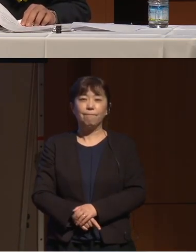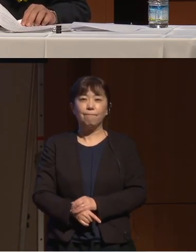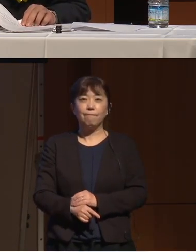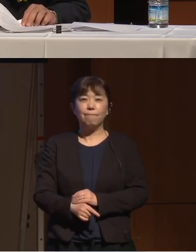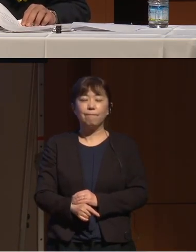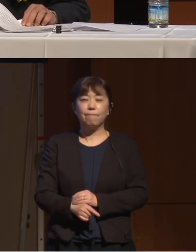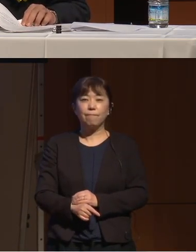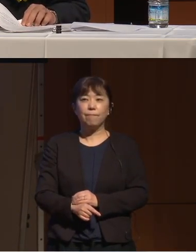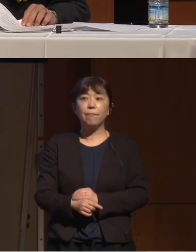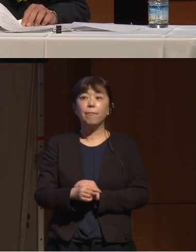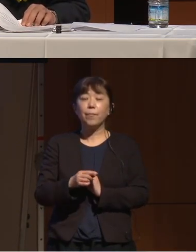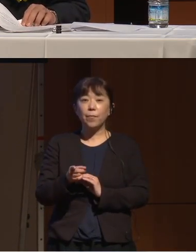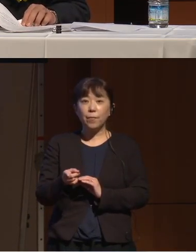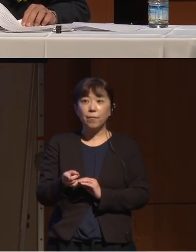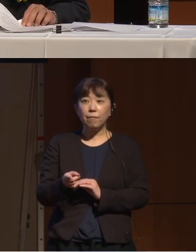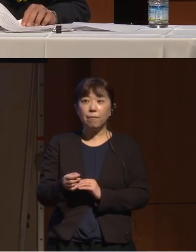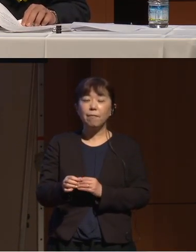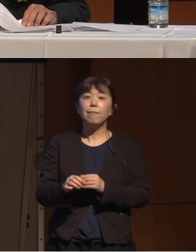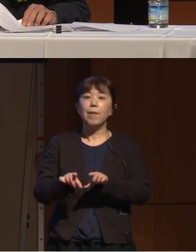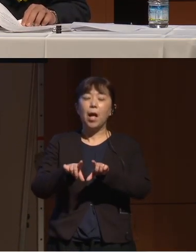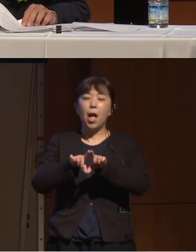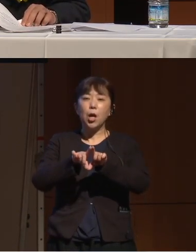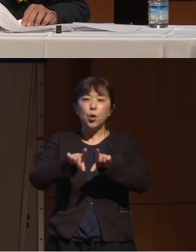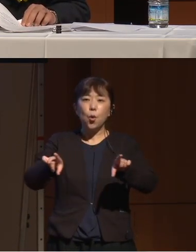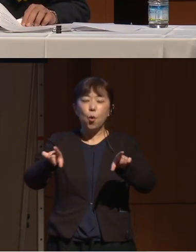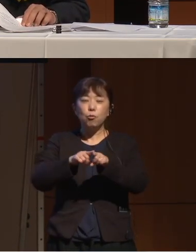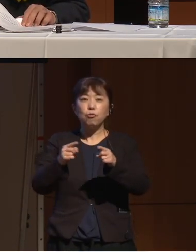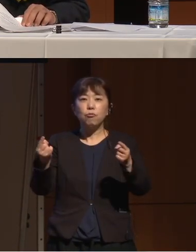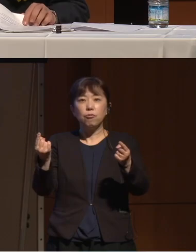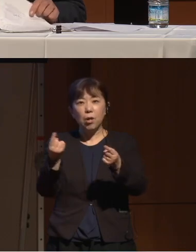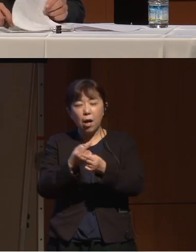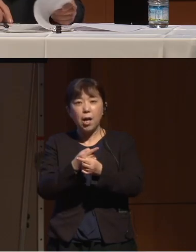be innovative in how we approach that.